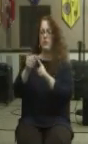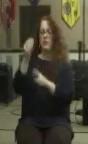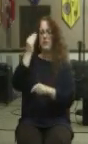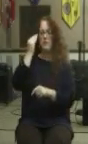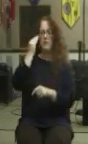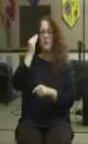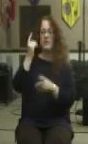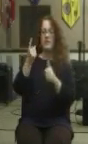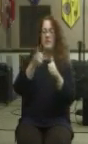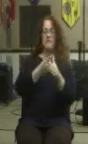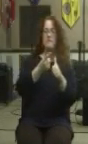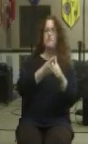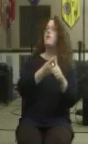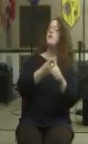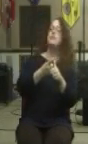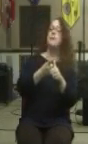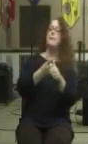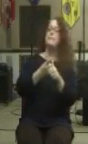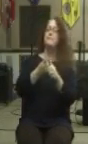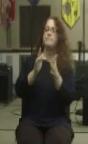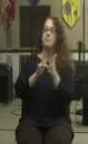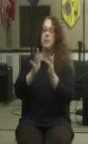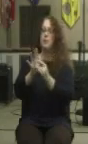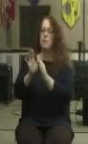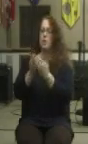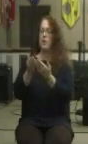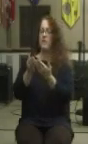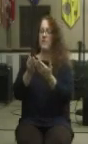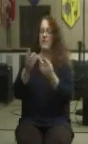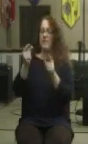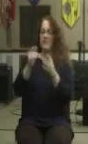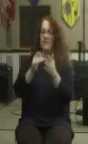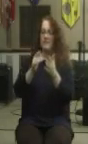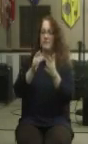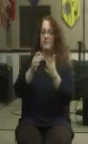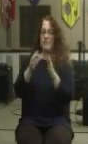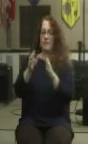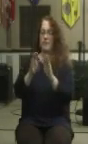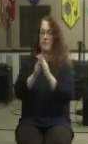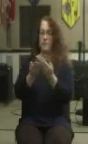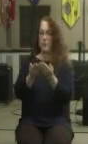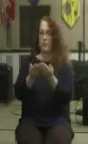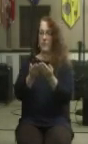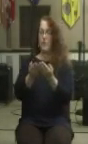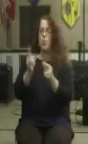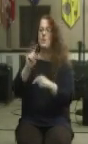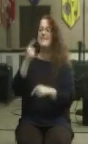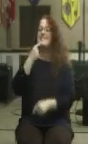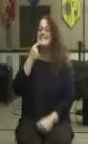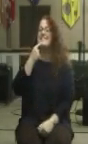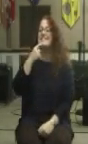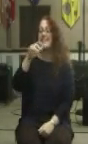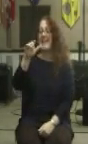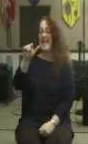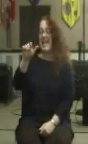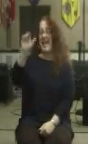know comes from in the first book of the Bible in Genesis. And it says that Adam knew his